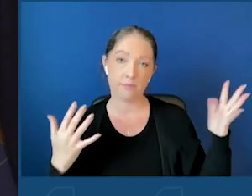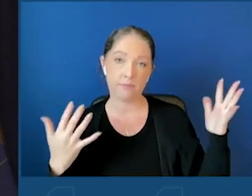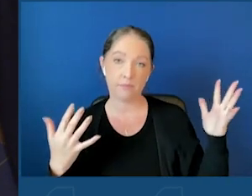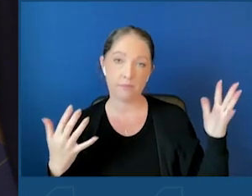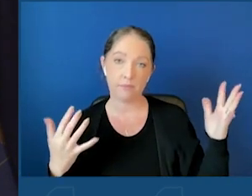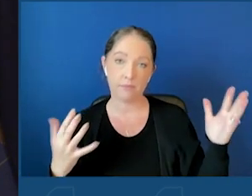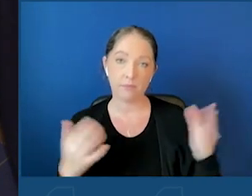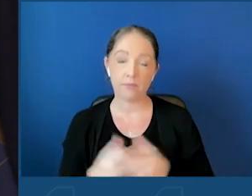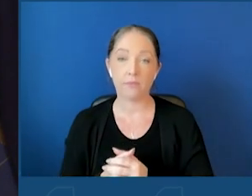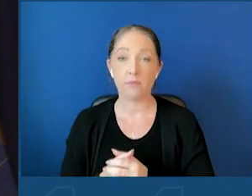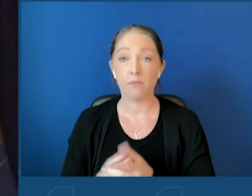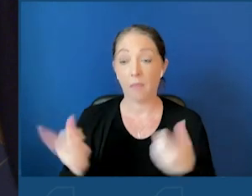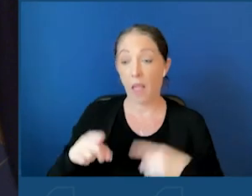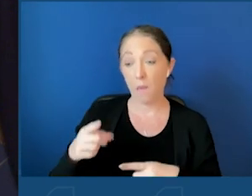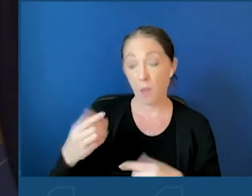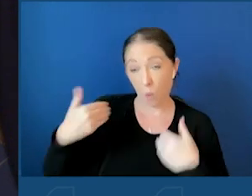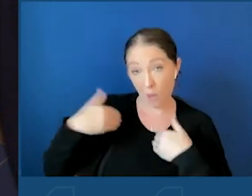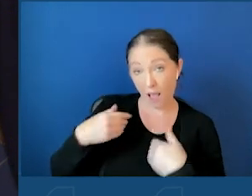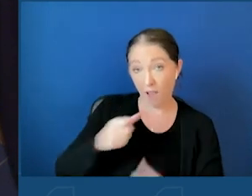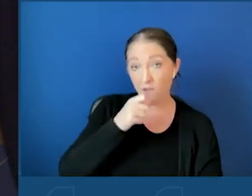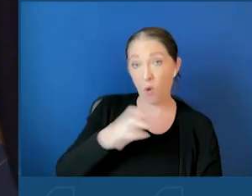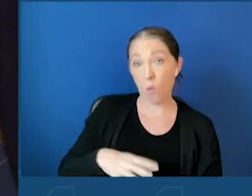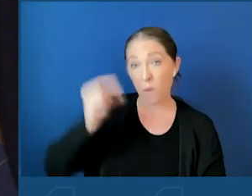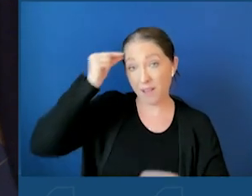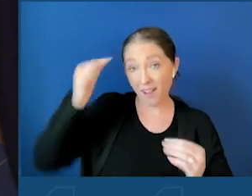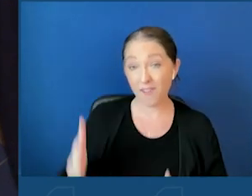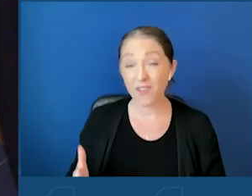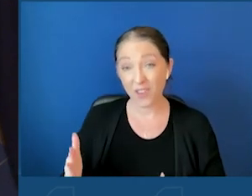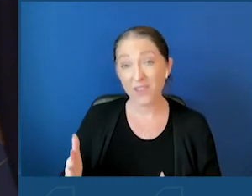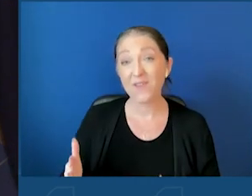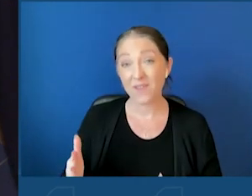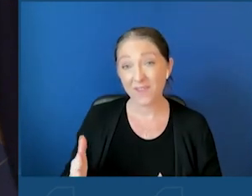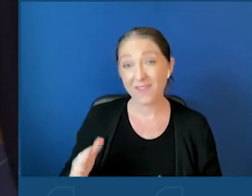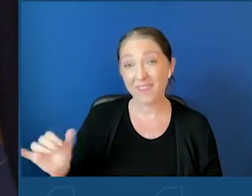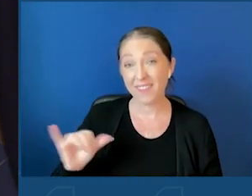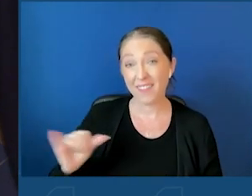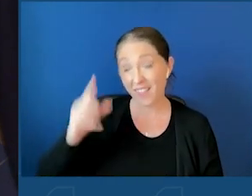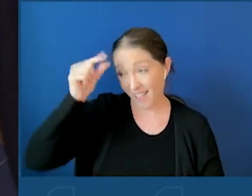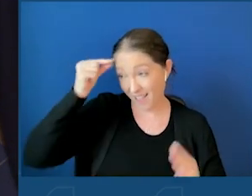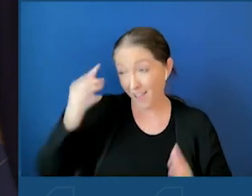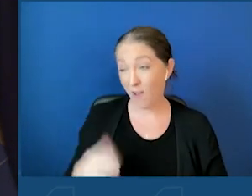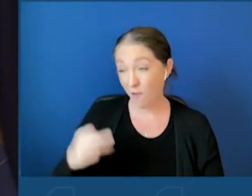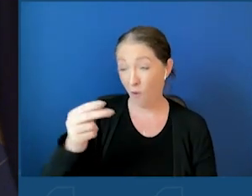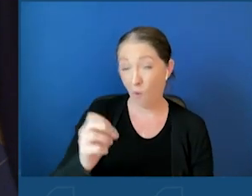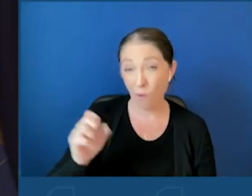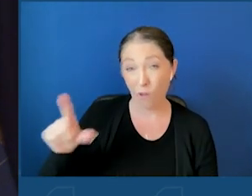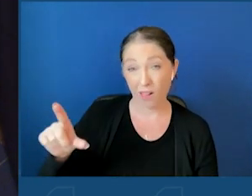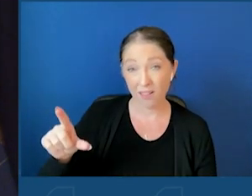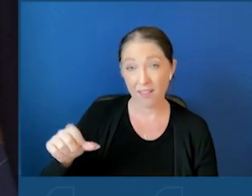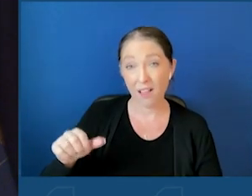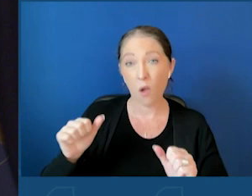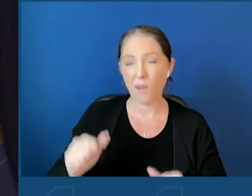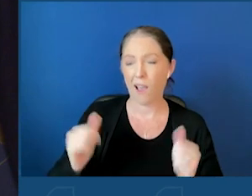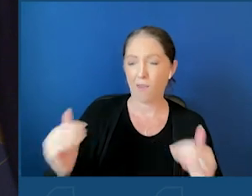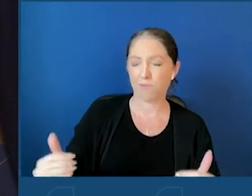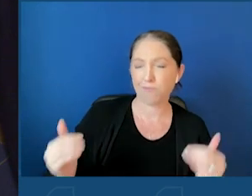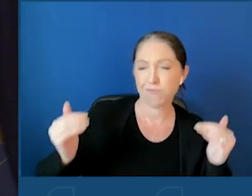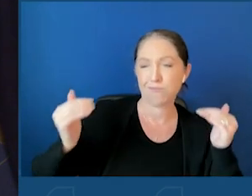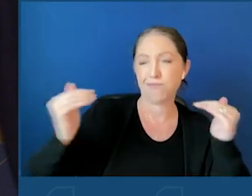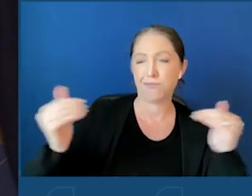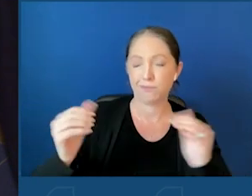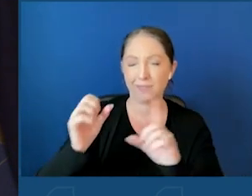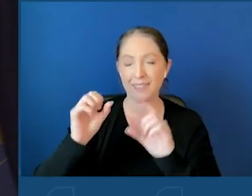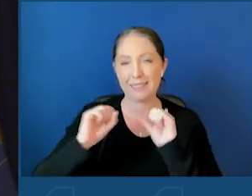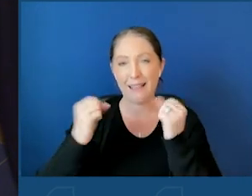That when we have a woman governor, like Governor Hochul, we can get advances in our society. When we have